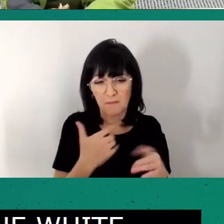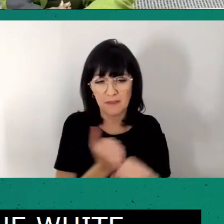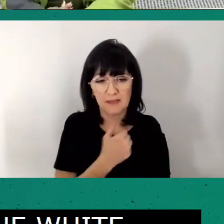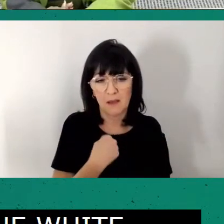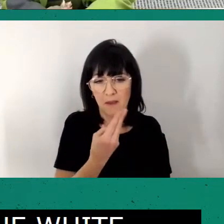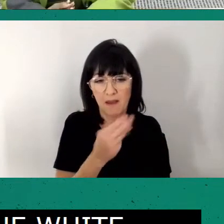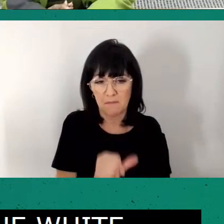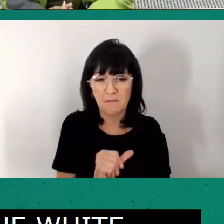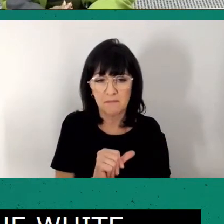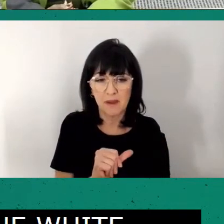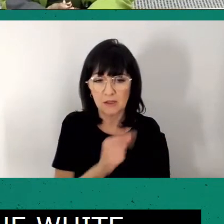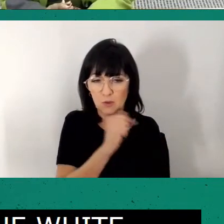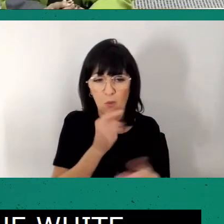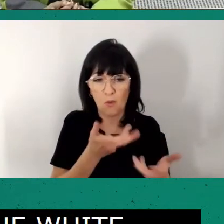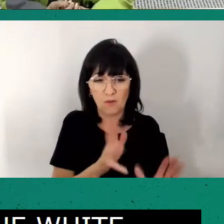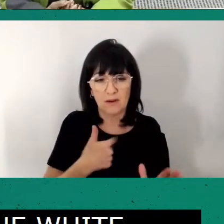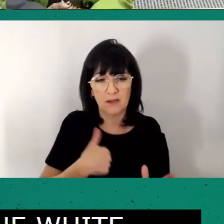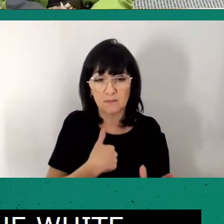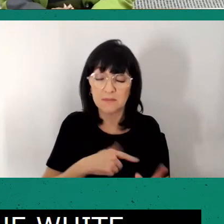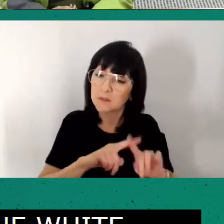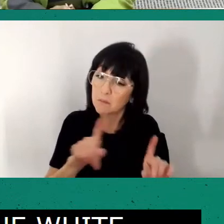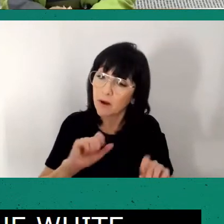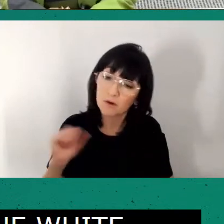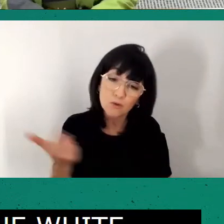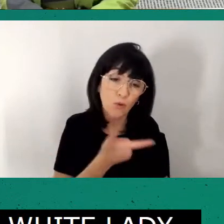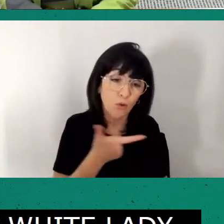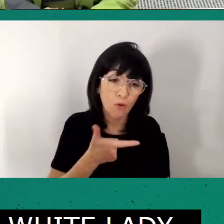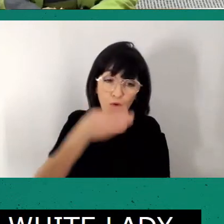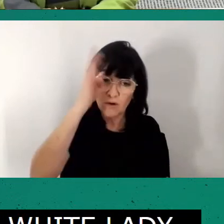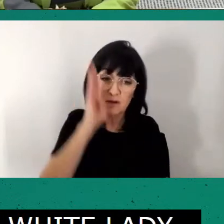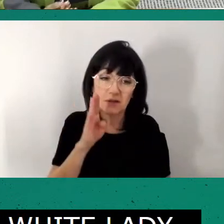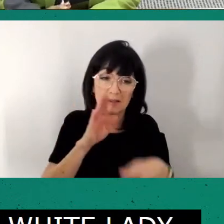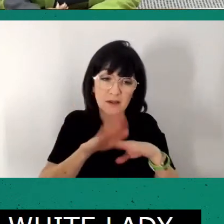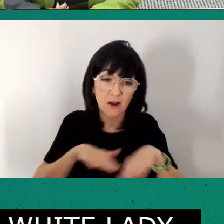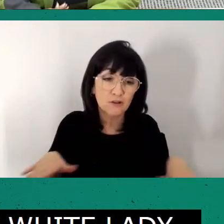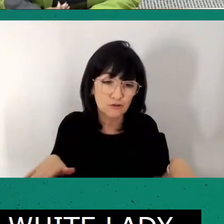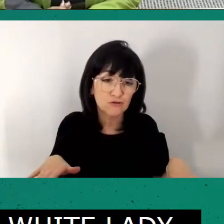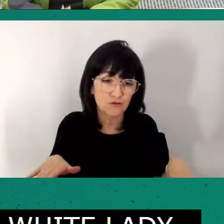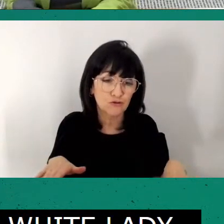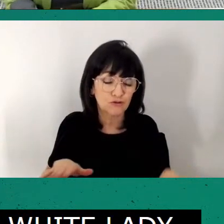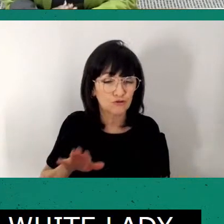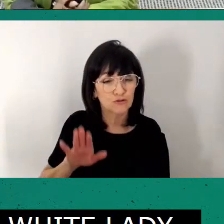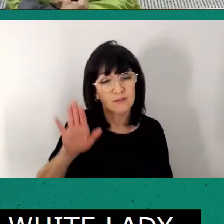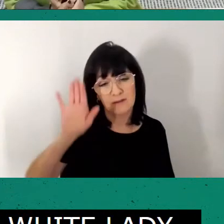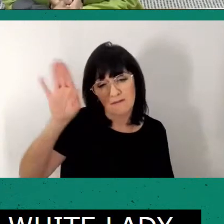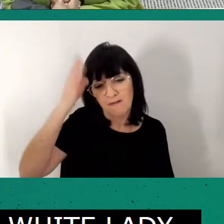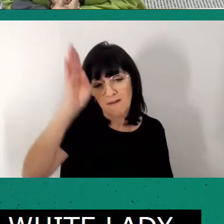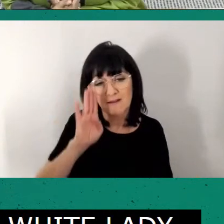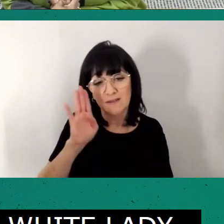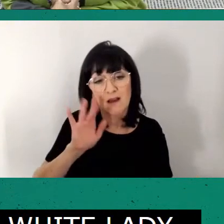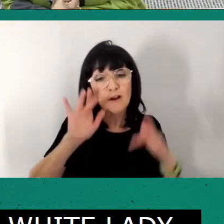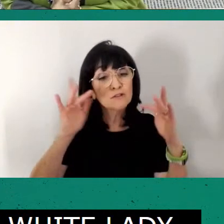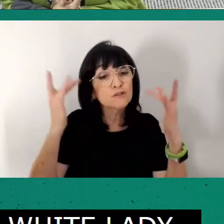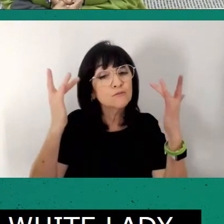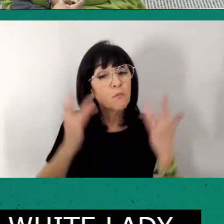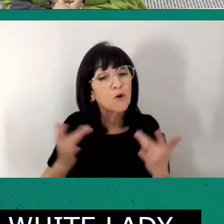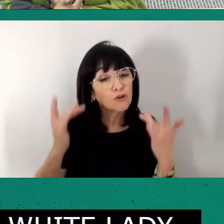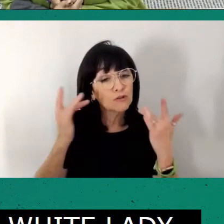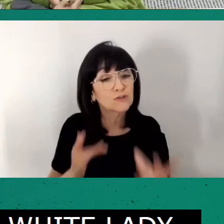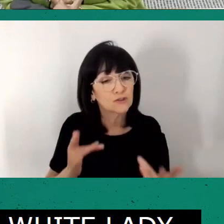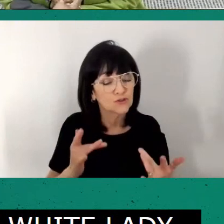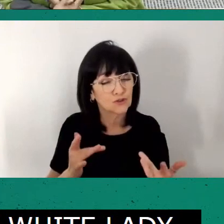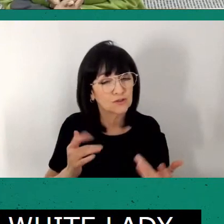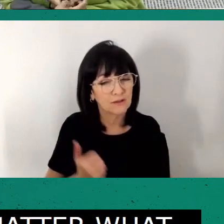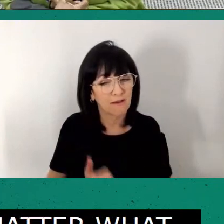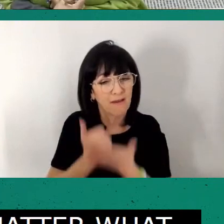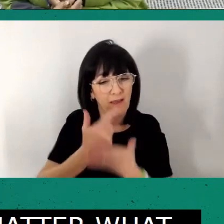what we do, we're all God's children, and it's His grace and mercy that has brought us how we are today. And for that, I would give it